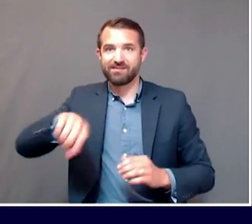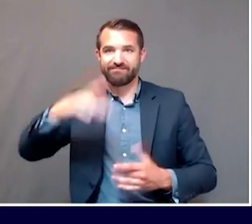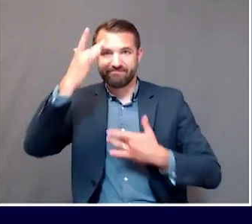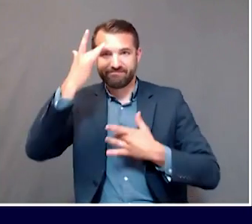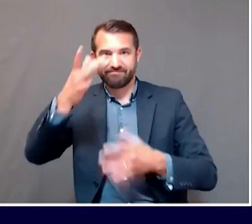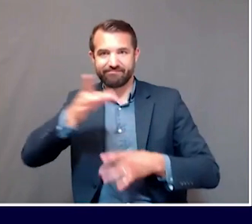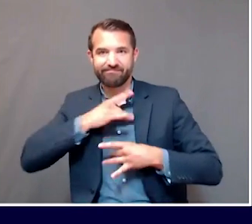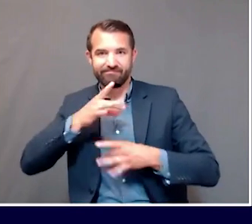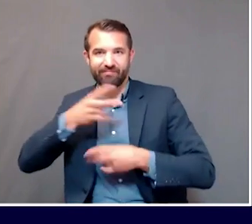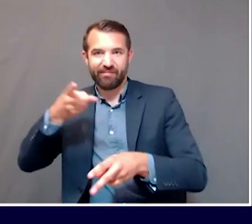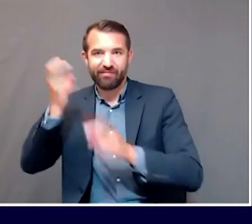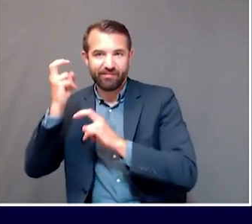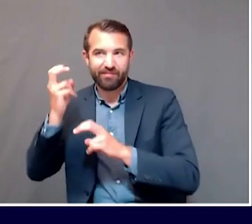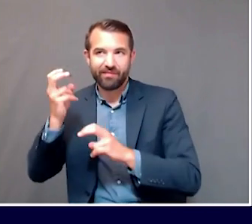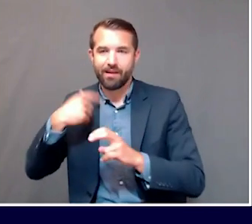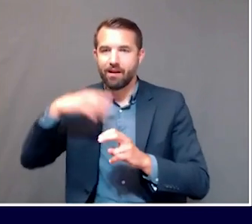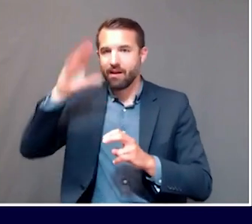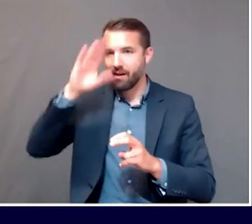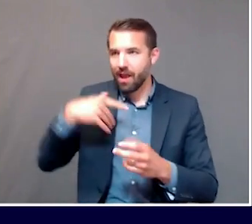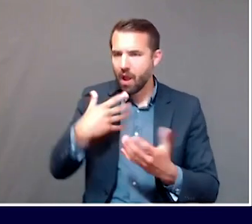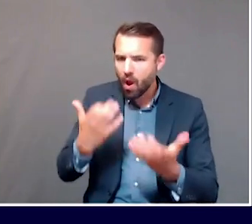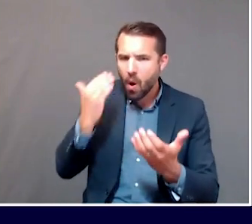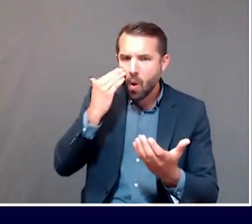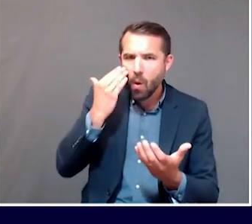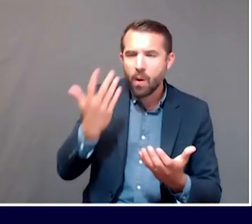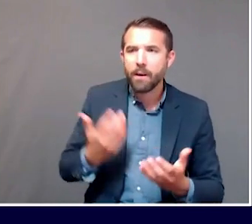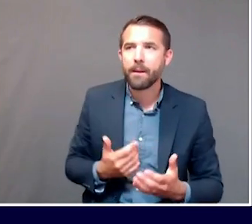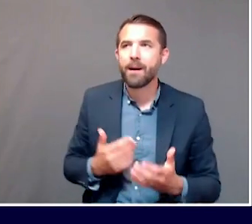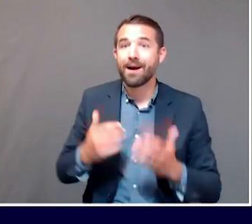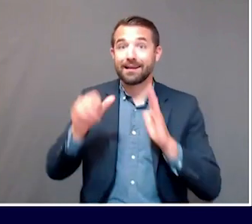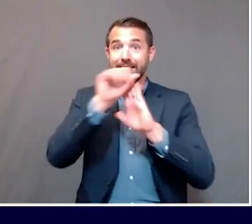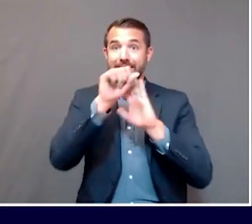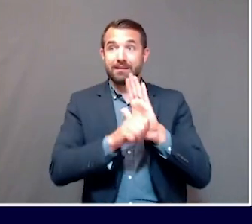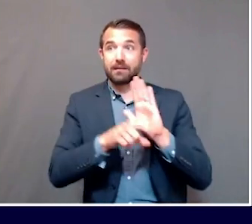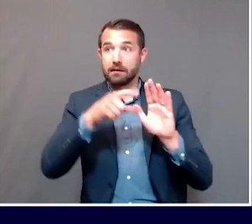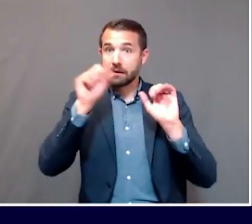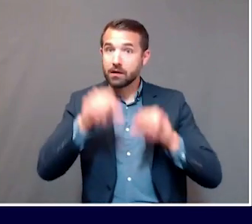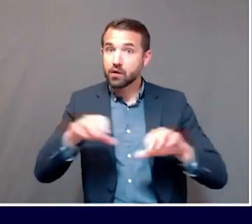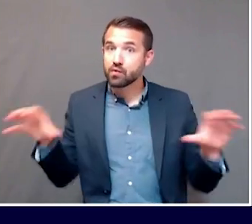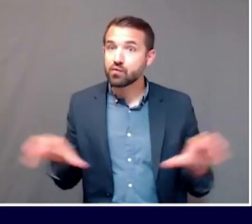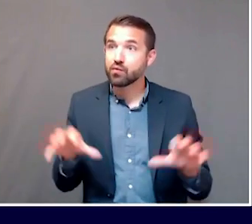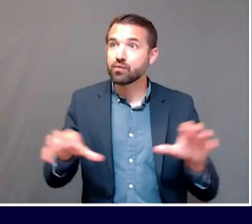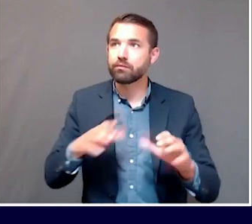do to stop that. Okay.